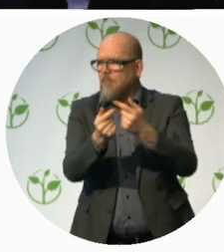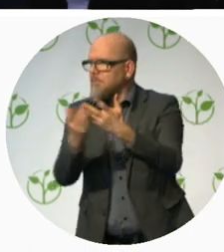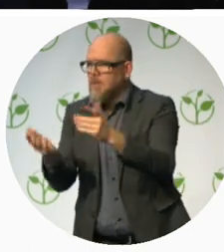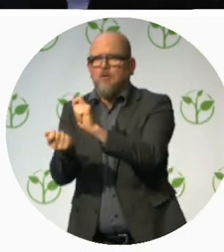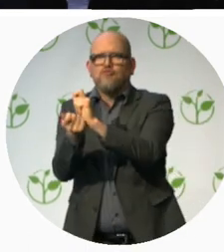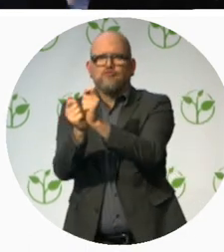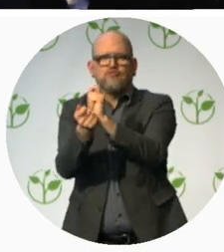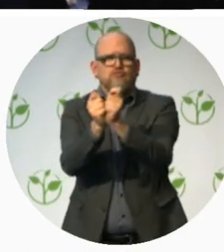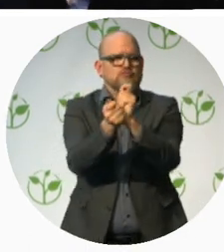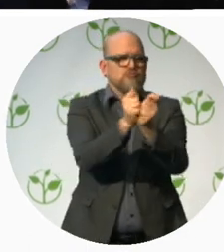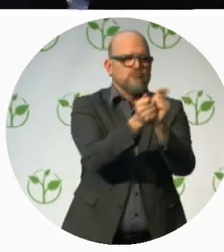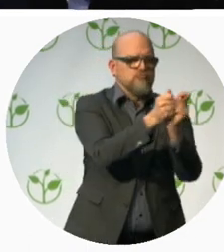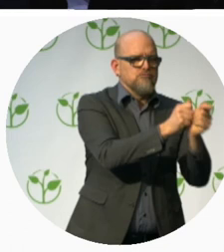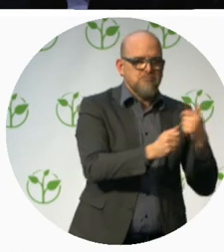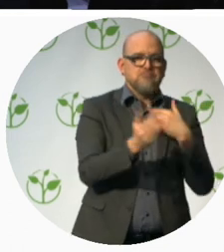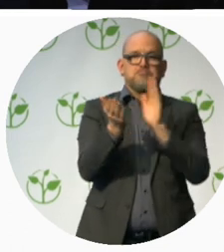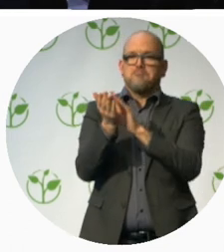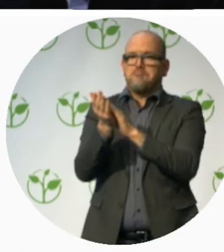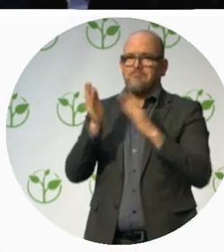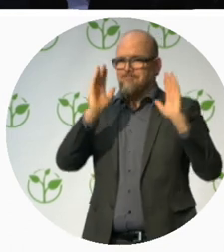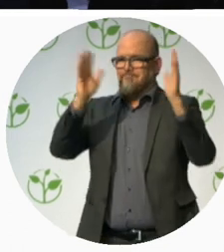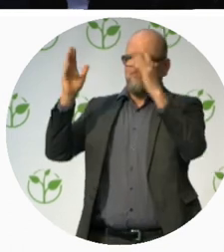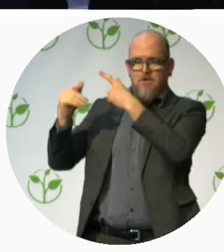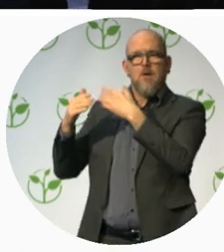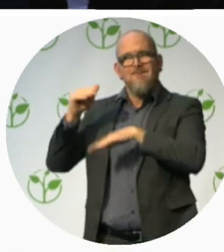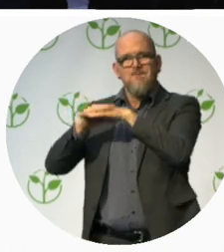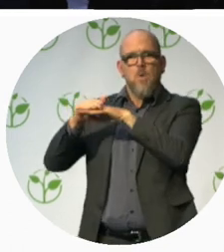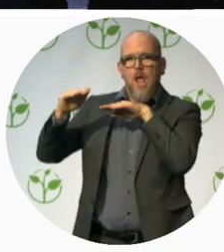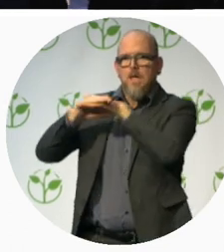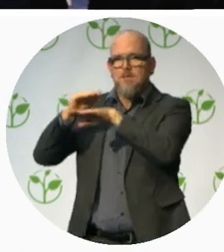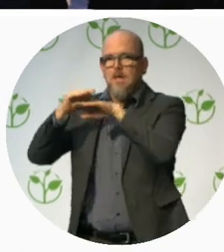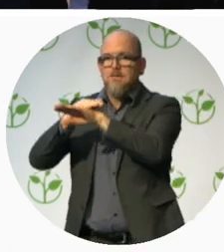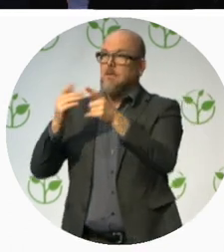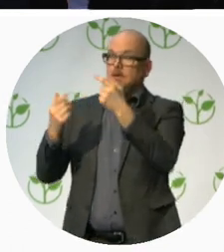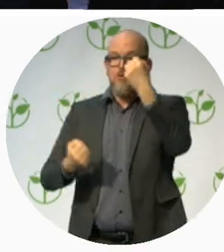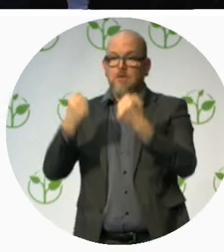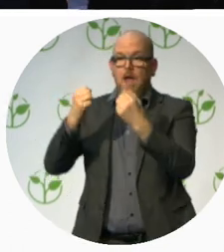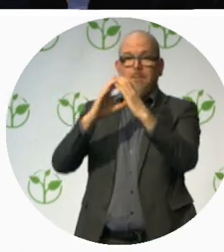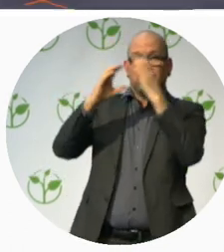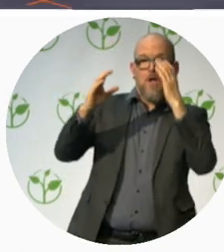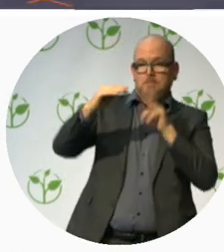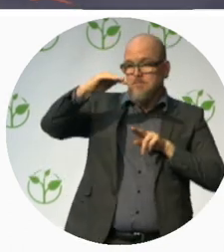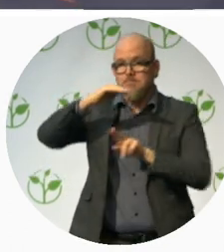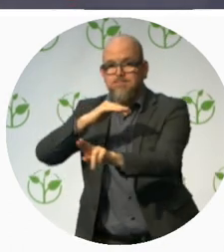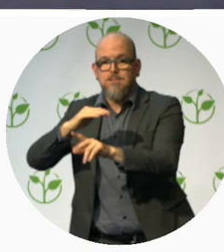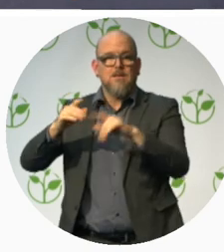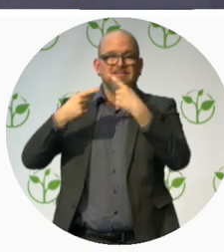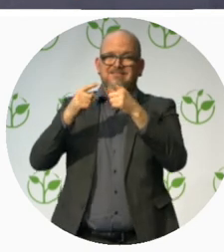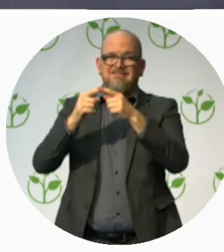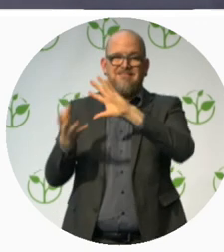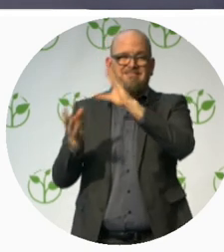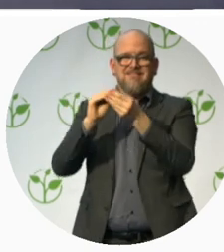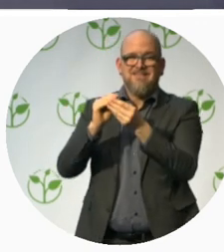create full accessibility to the built environment and public transportation by 2020 based on universal design transportation